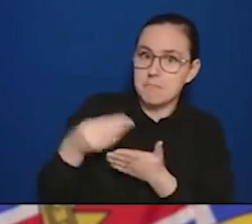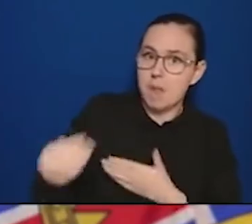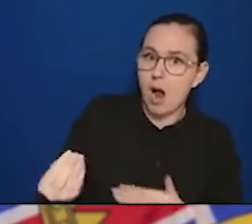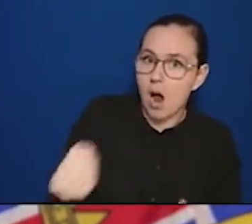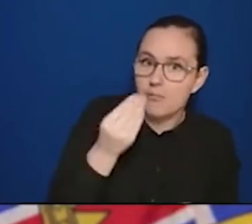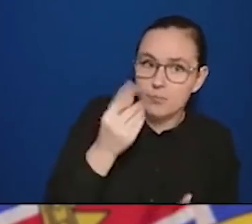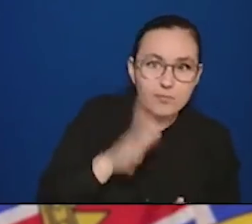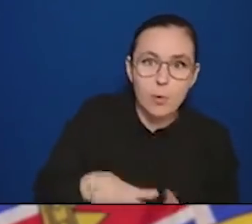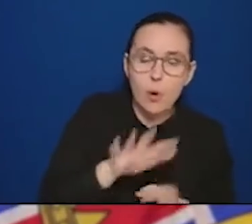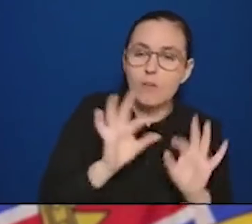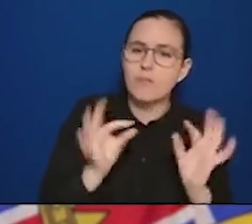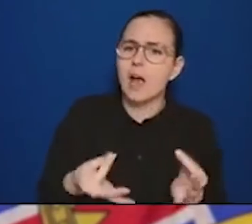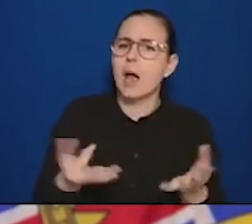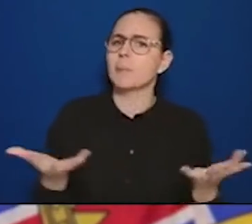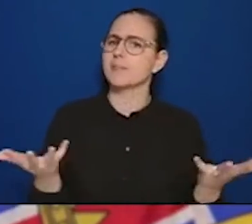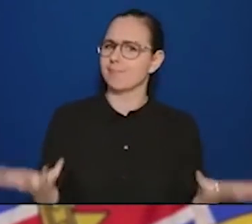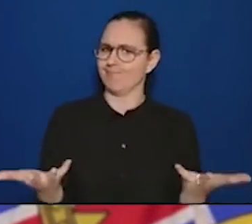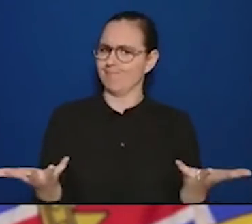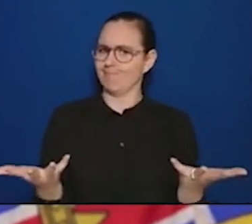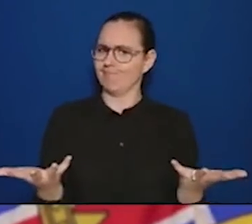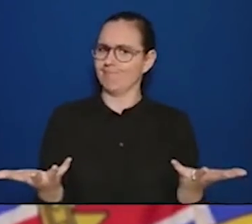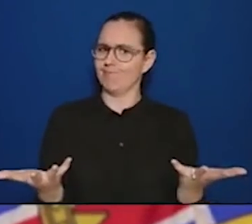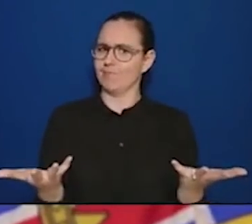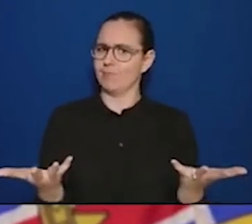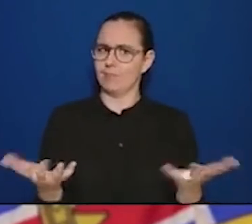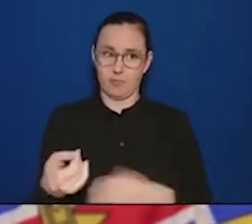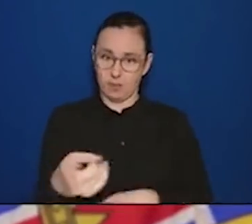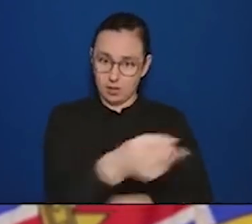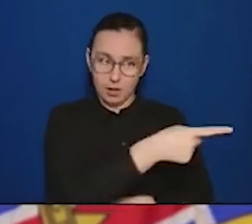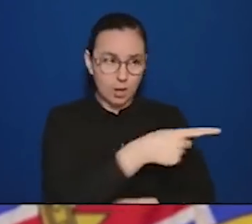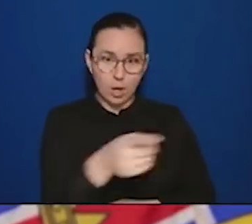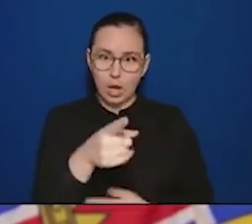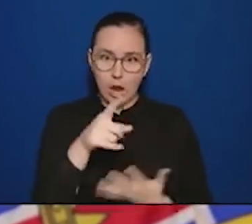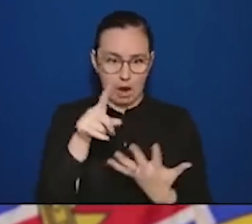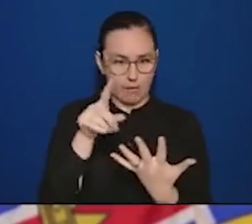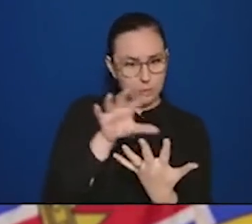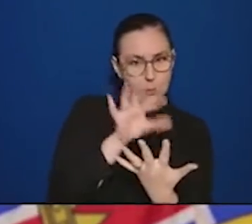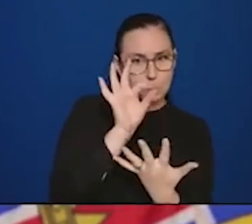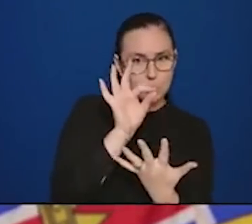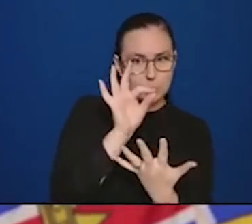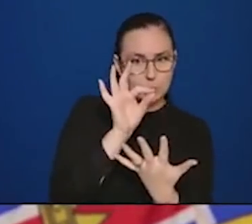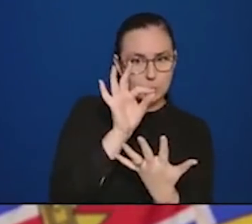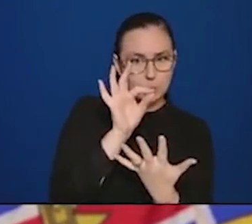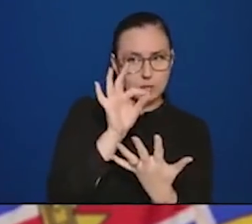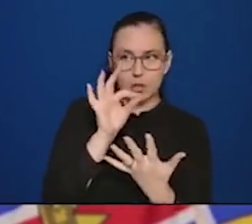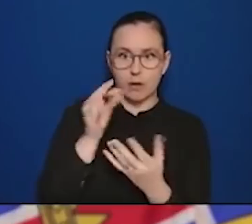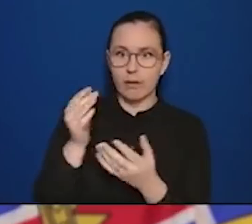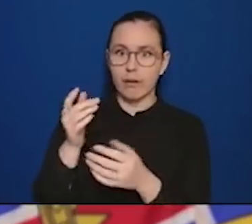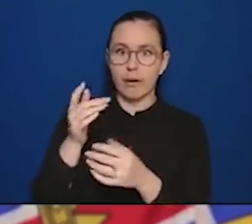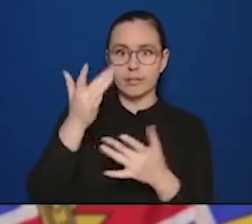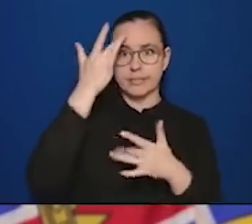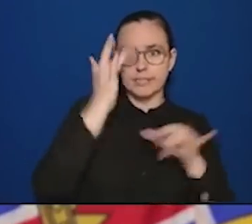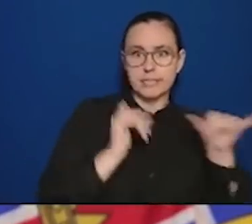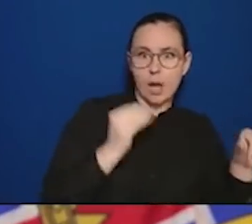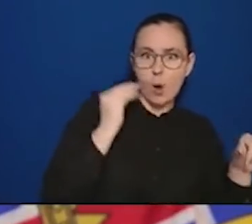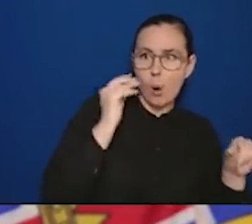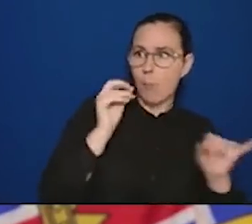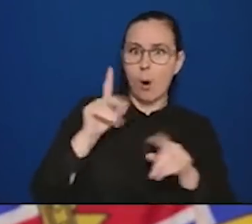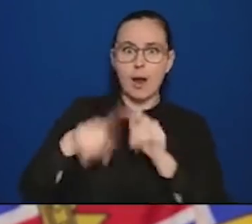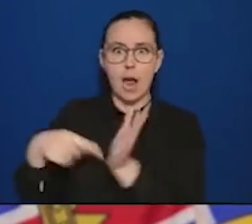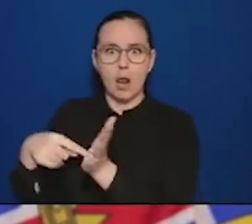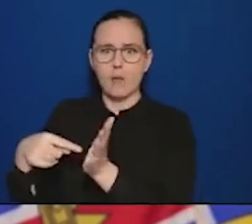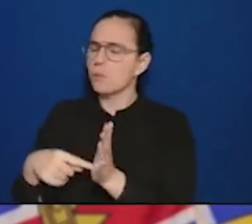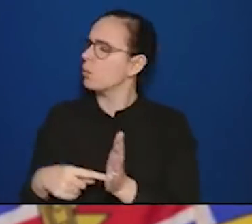make. And we know when someone is forced to go to work when they are ill, the workplace is at risk, and we have seen that too, where